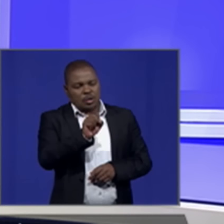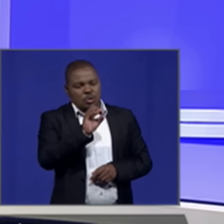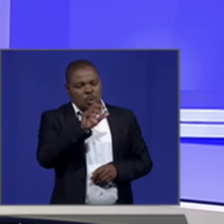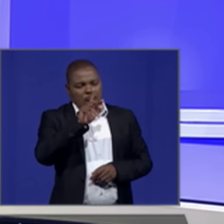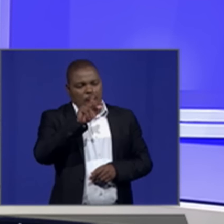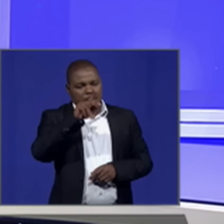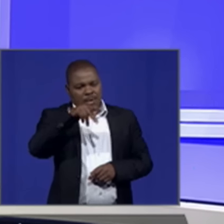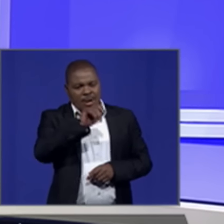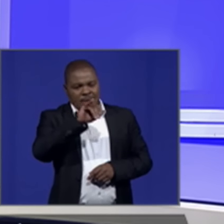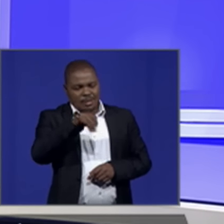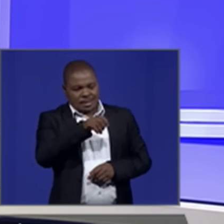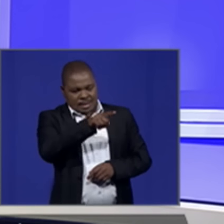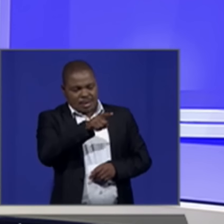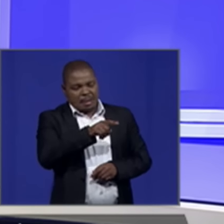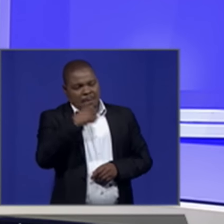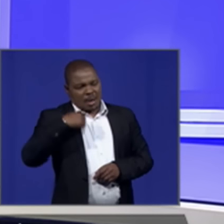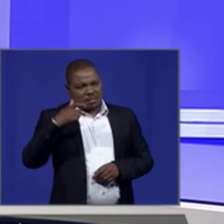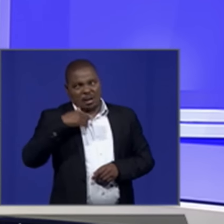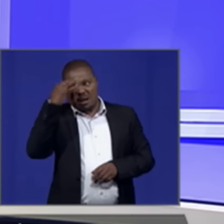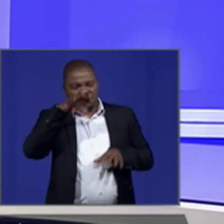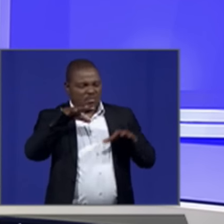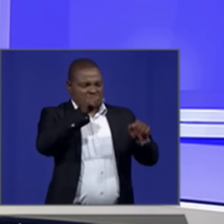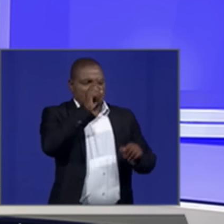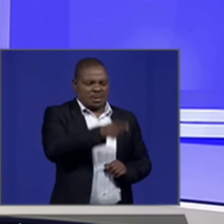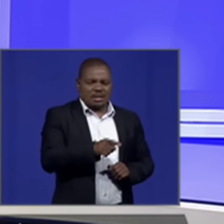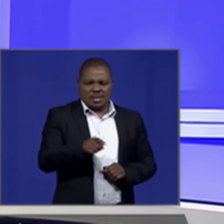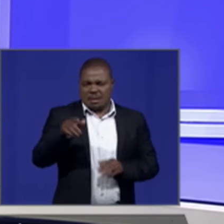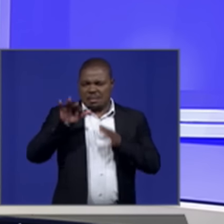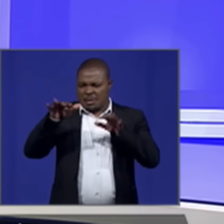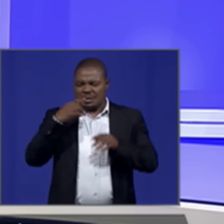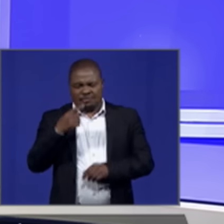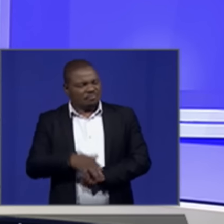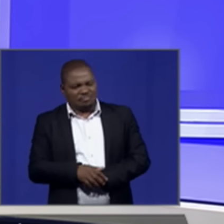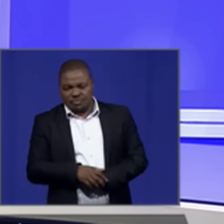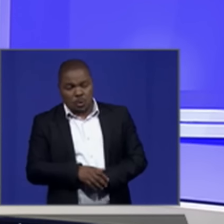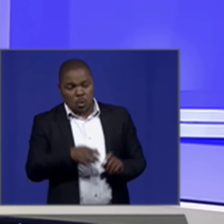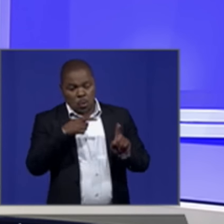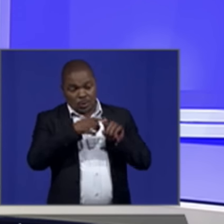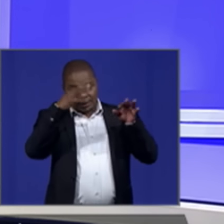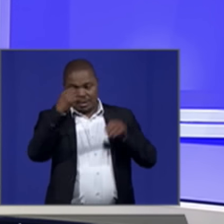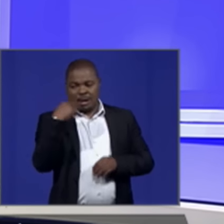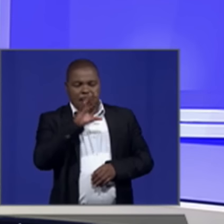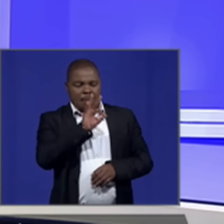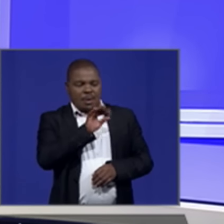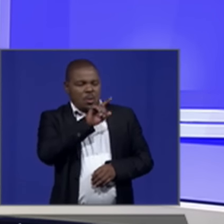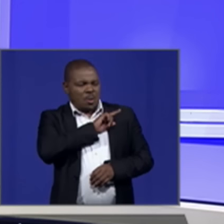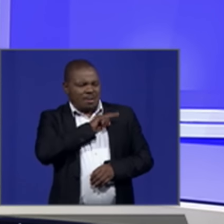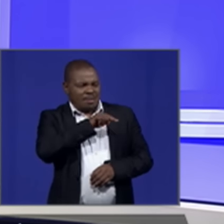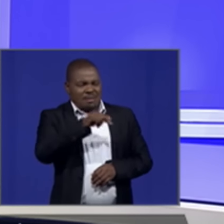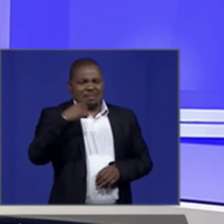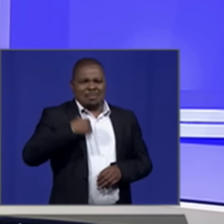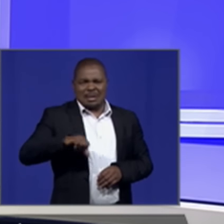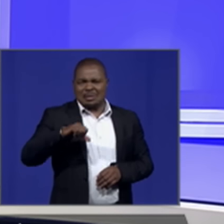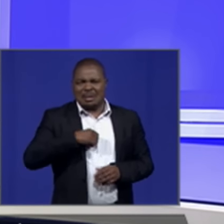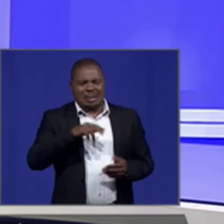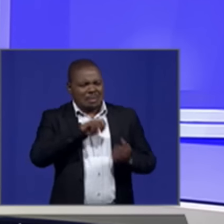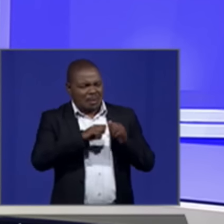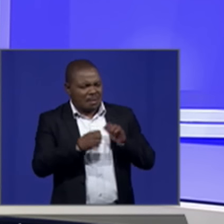ya puso. Vaz o beile masepala ka fa tlase ga tsamaiso ka mosupologo go latela go tlhoka tsepamo kwa masepaleng dintwa